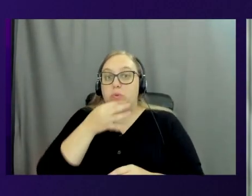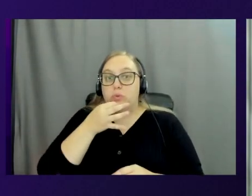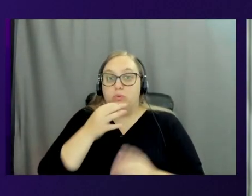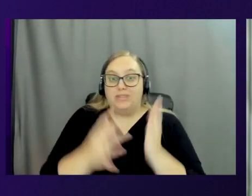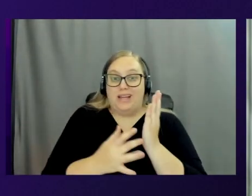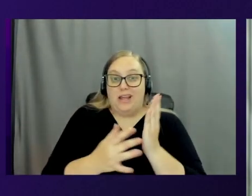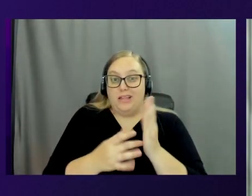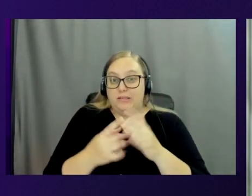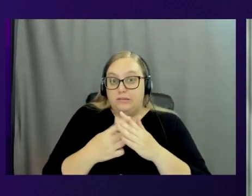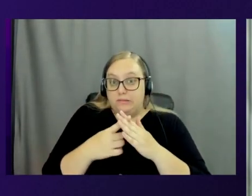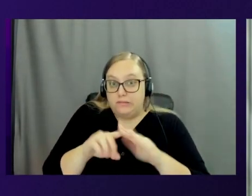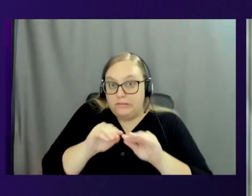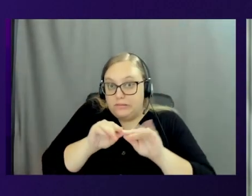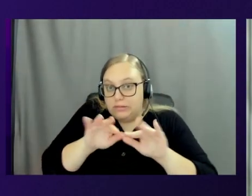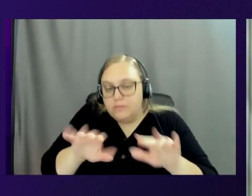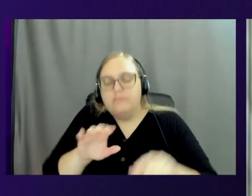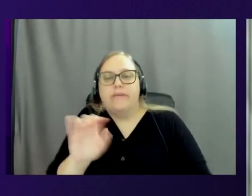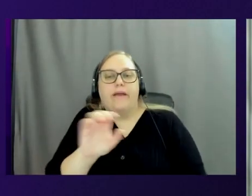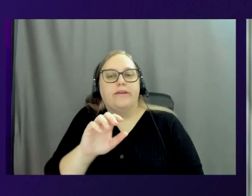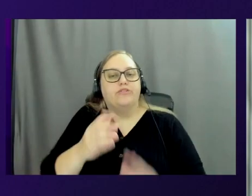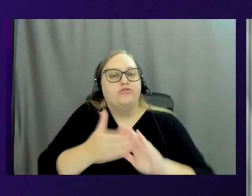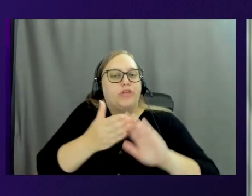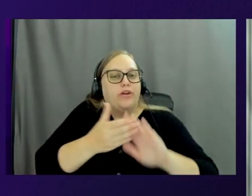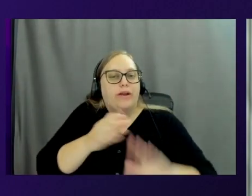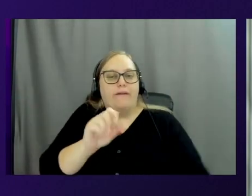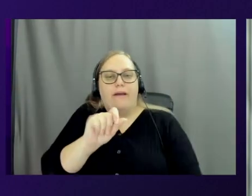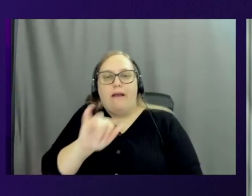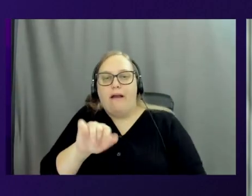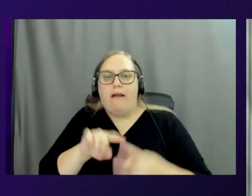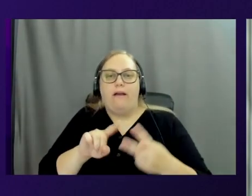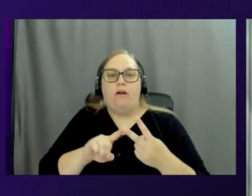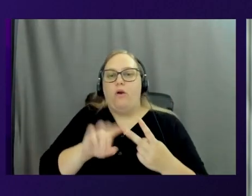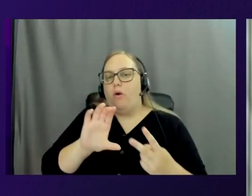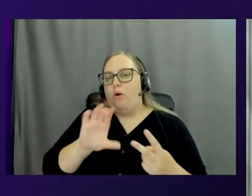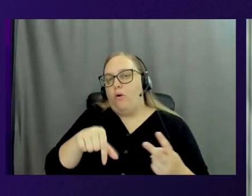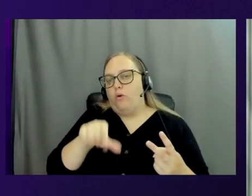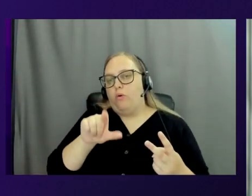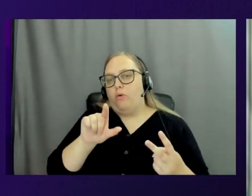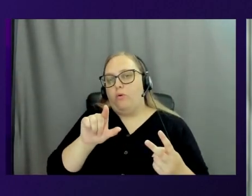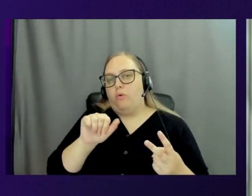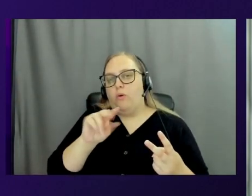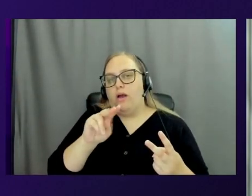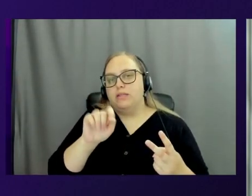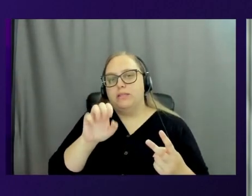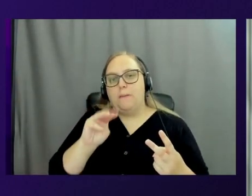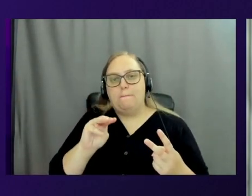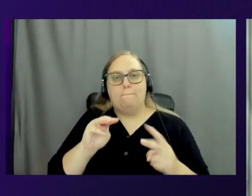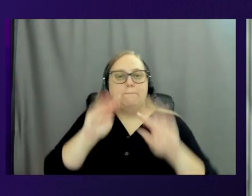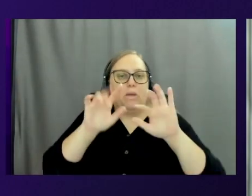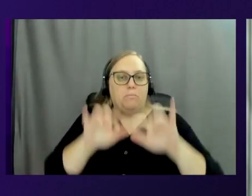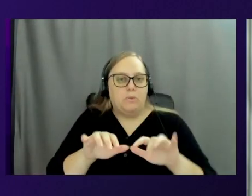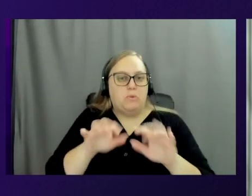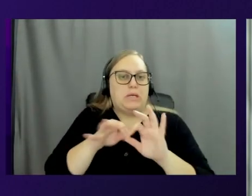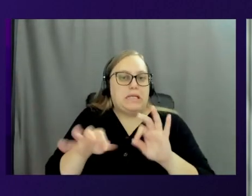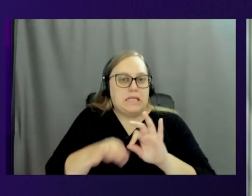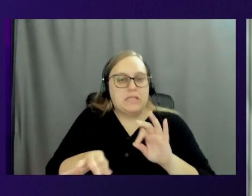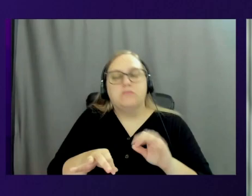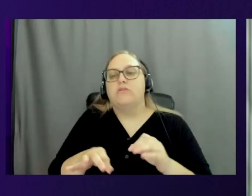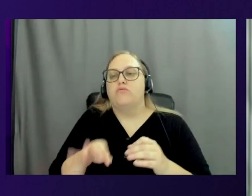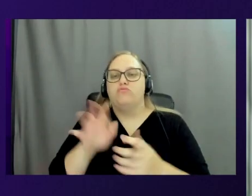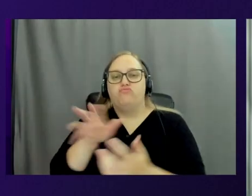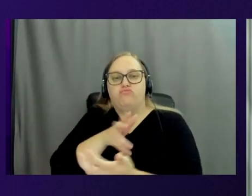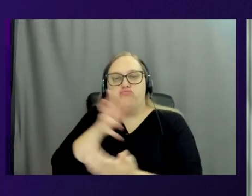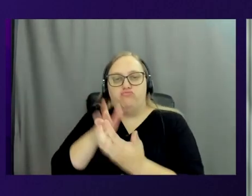like generative AI, quantum computing, and HPC to build integrated services and solutions that include our regions,